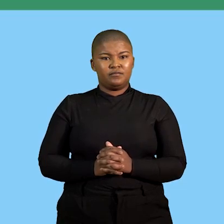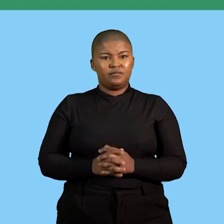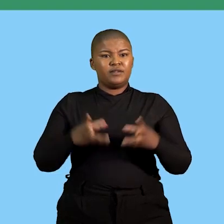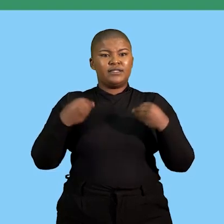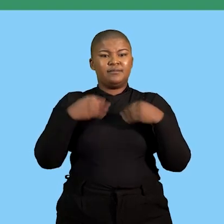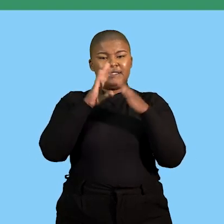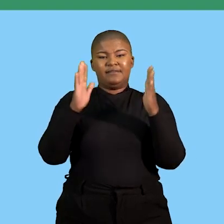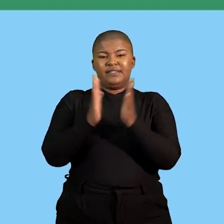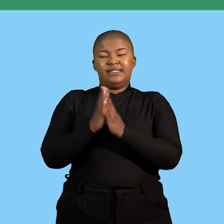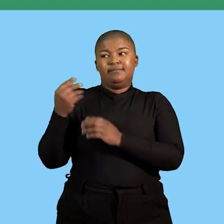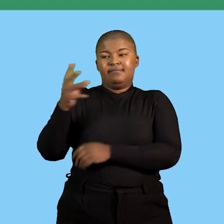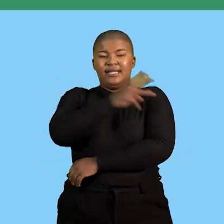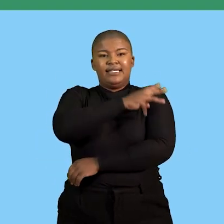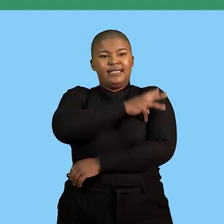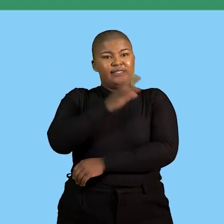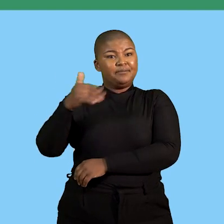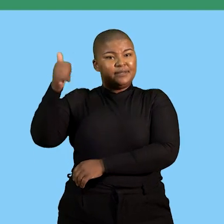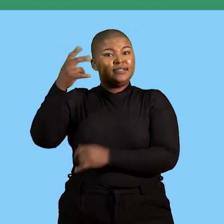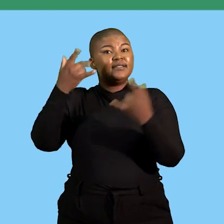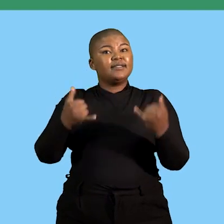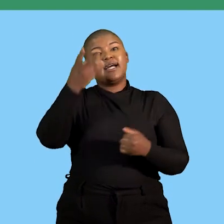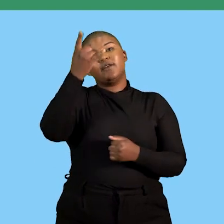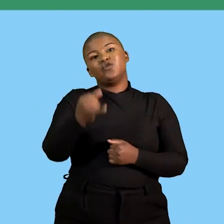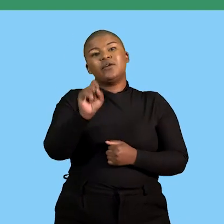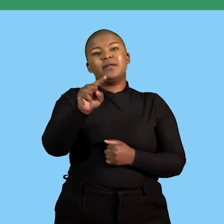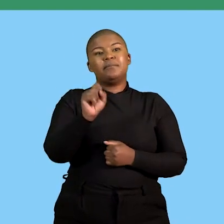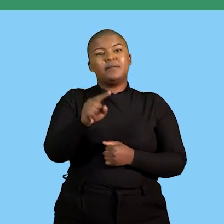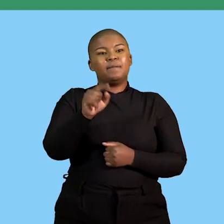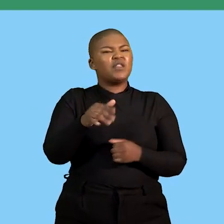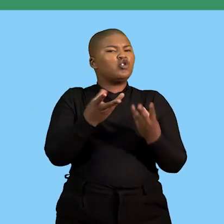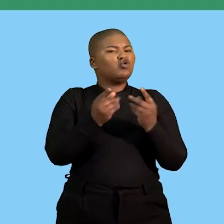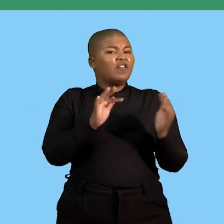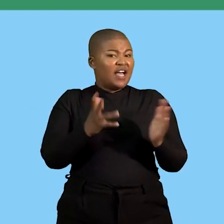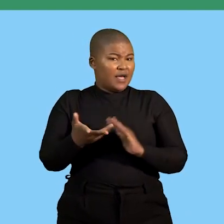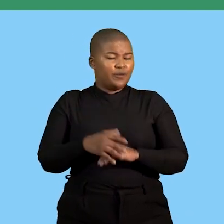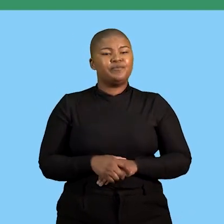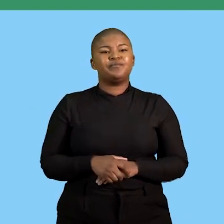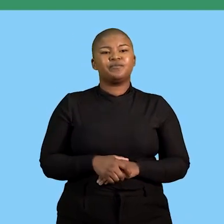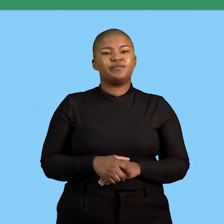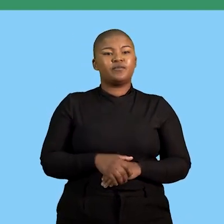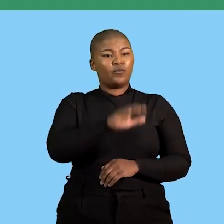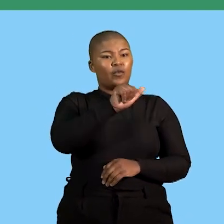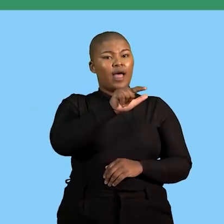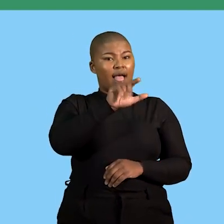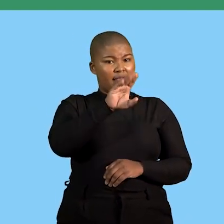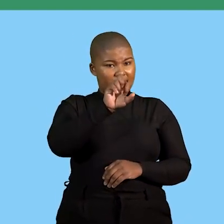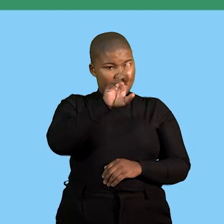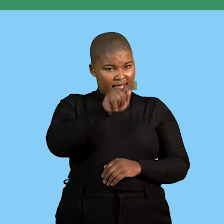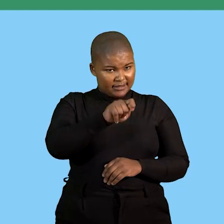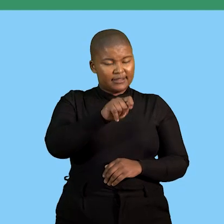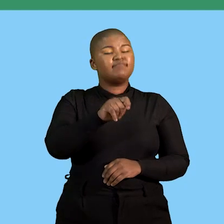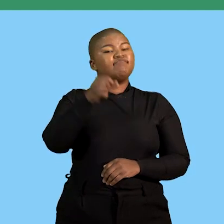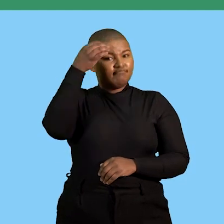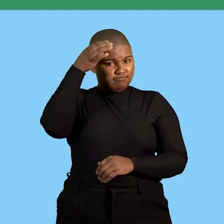Then let us look into how to deal with such. Albert is an expert, yes. How do